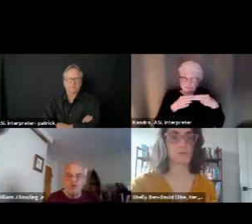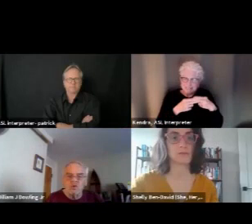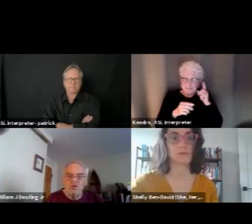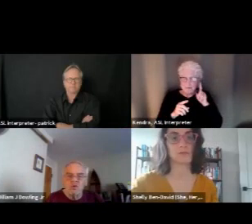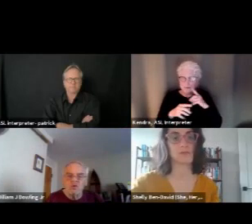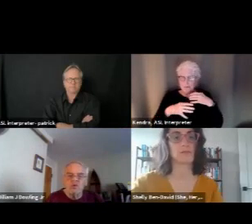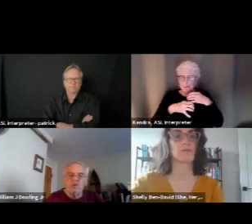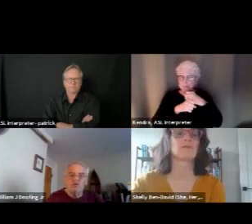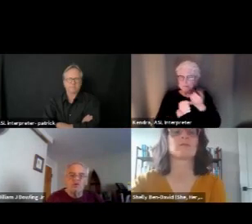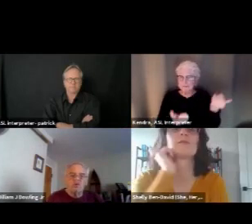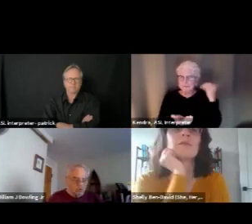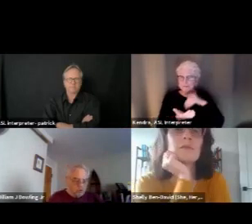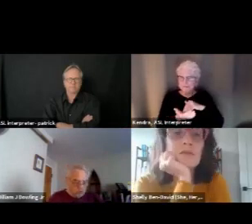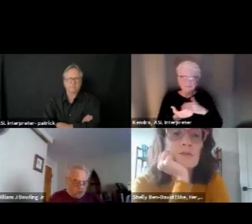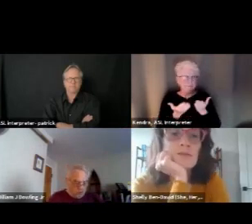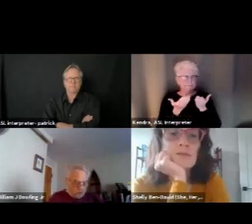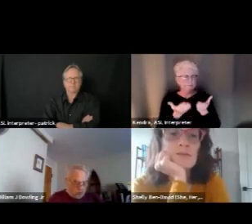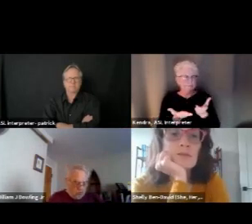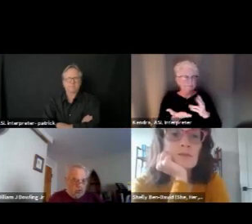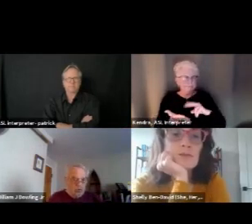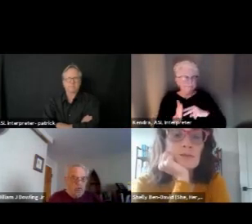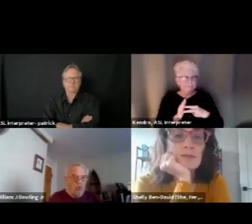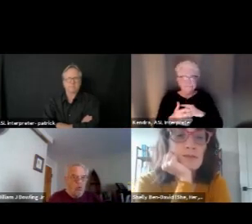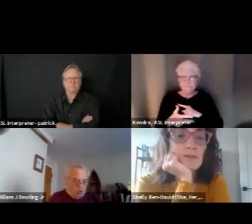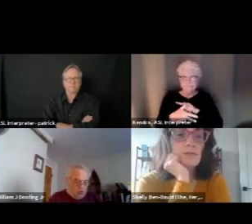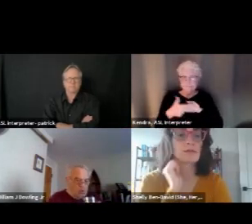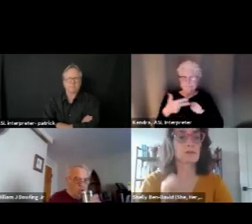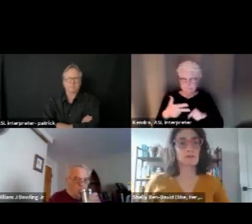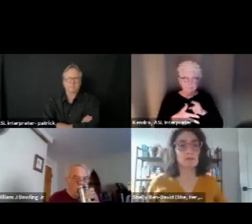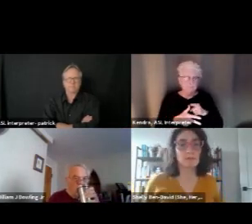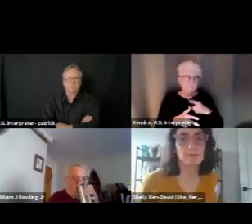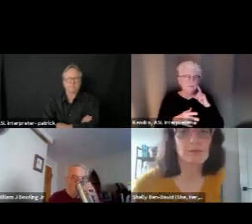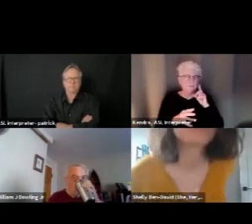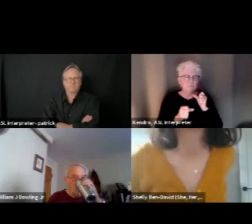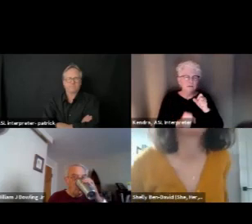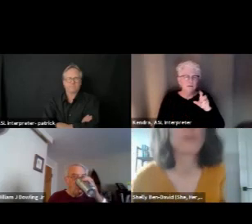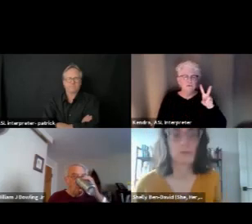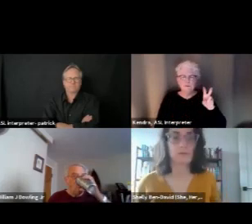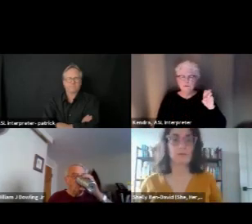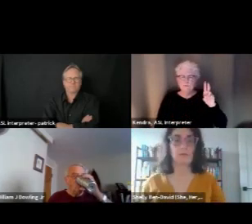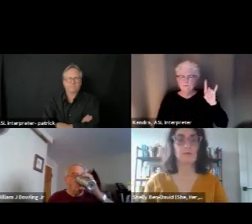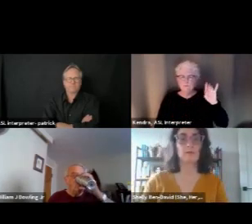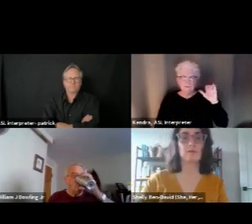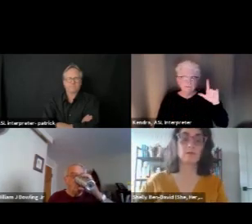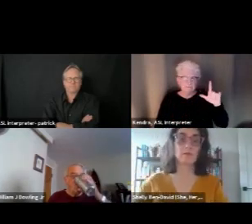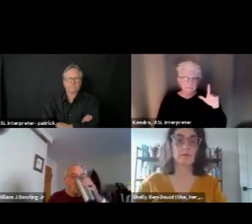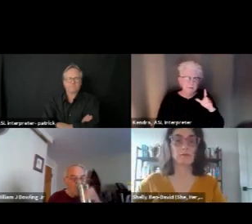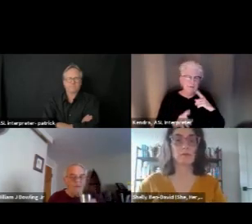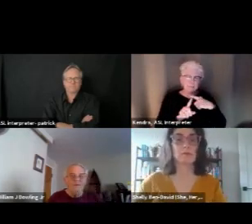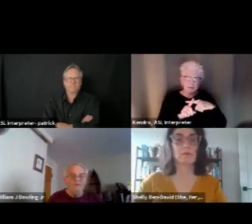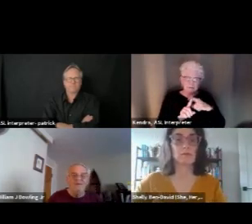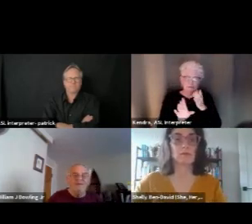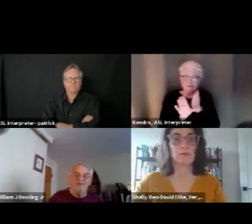again. It refers to the profound, veridical, and positive psychological changes that follow an intense struggle with a traumatic or adverse